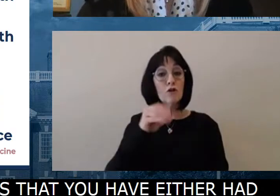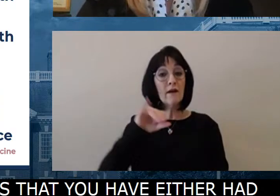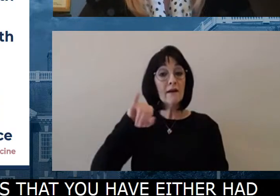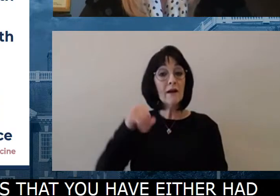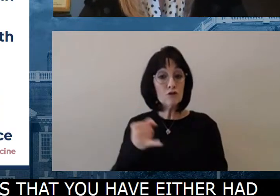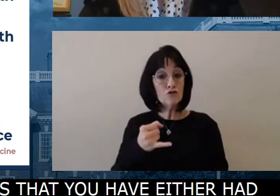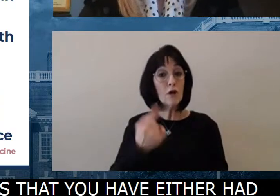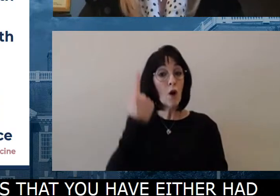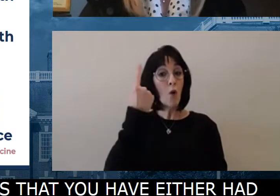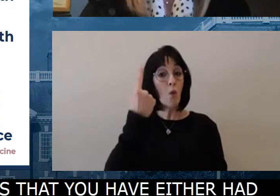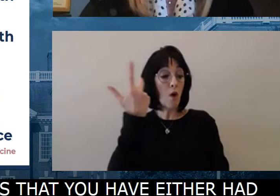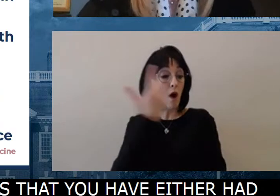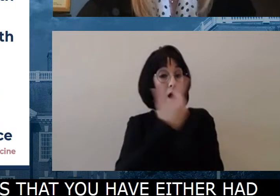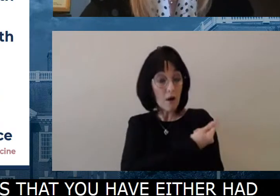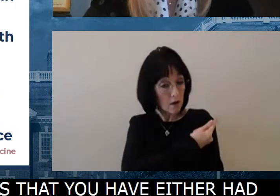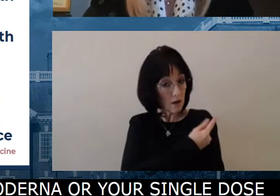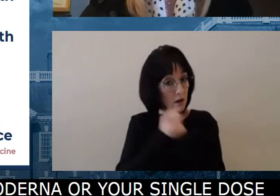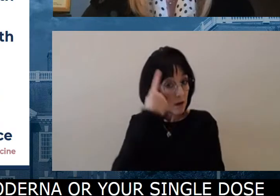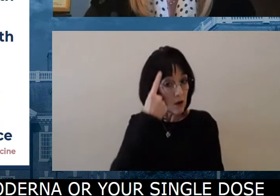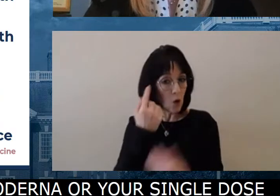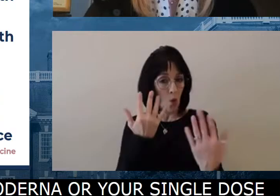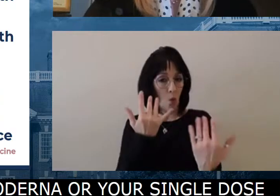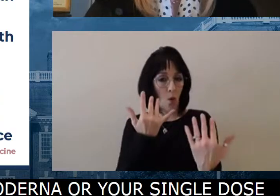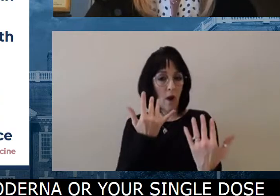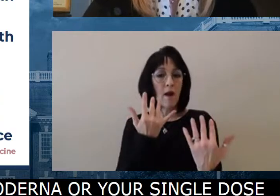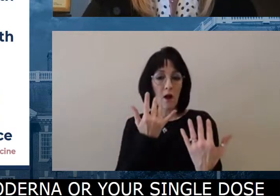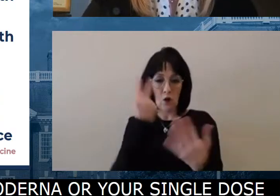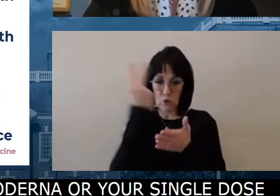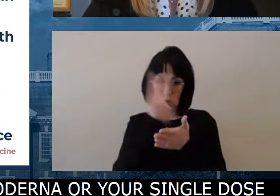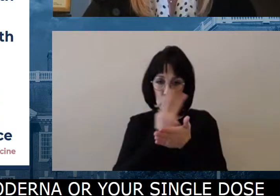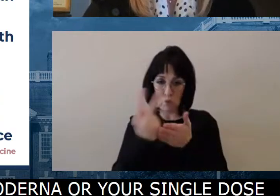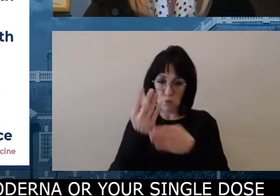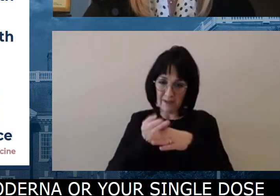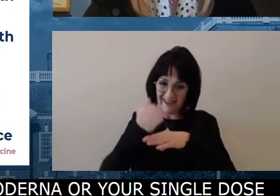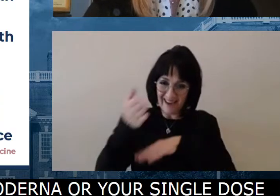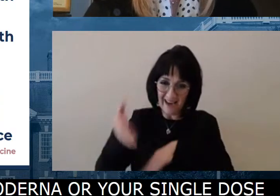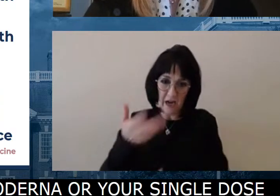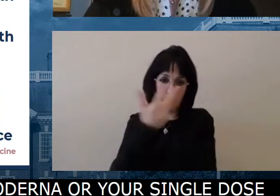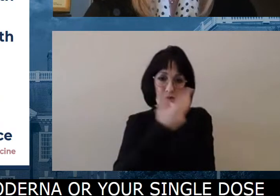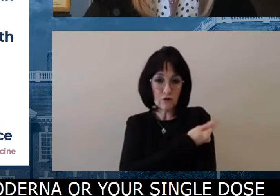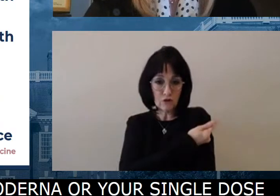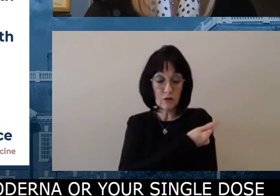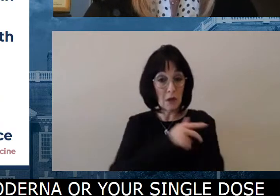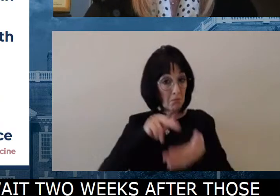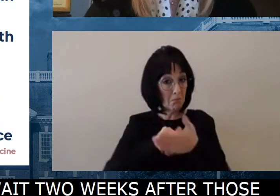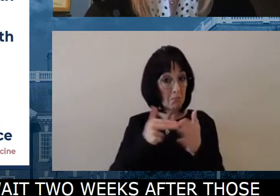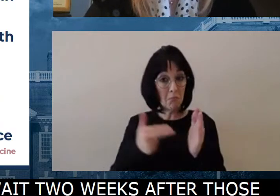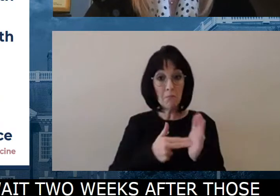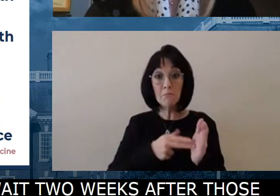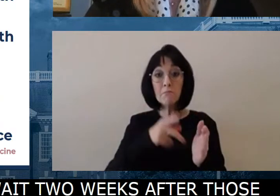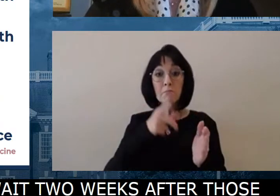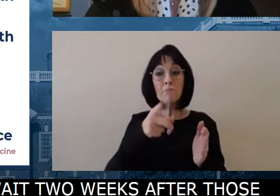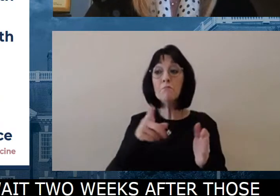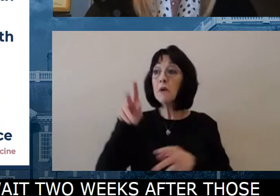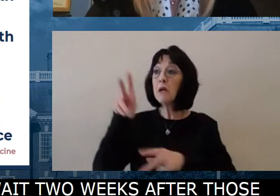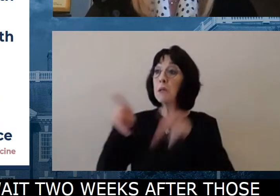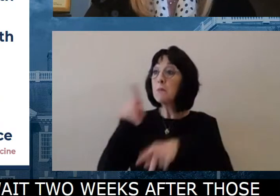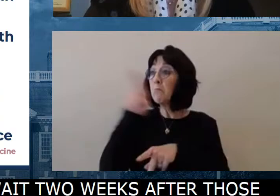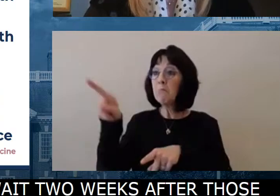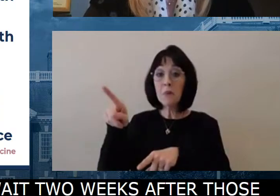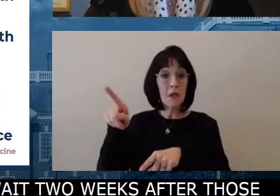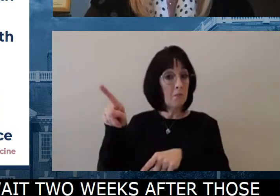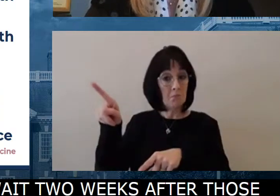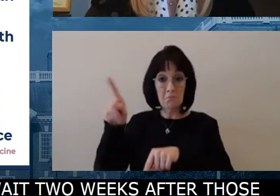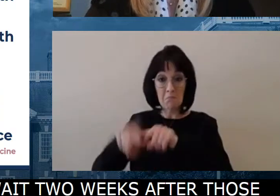vaccinated. That doesn't mean you can't get get COVID, but as we've talked about, it almost